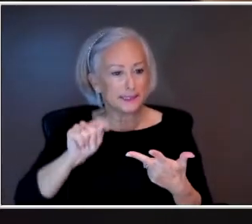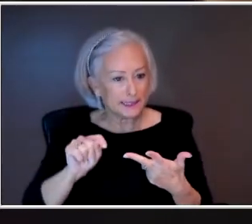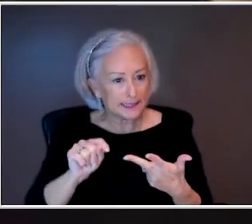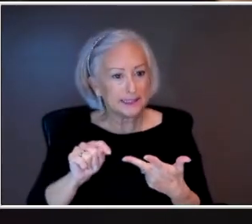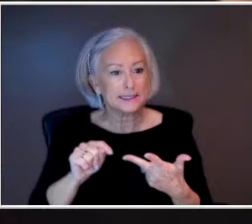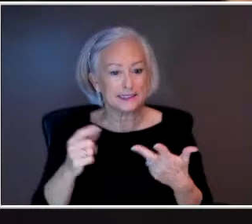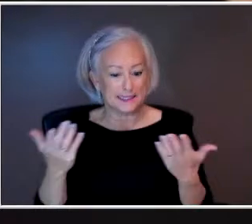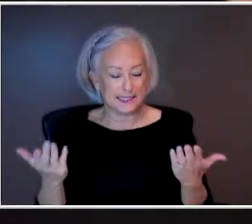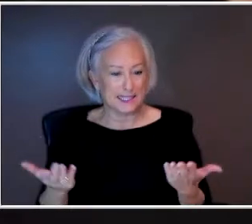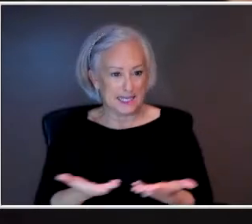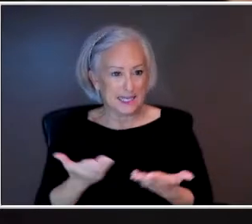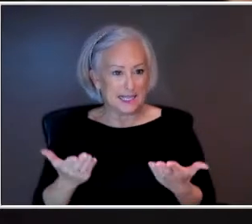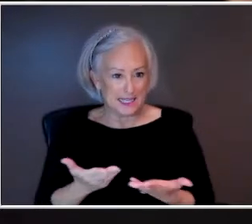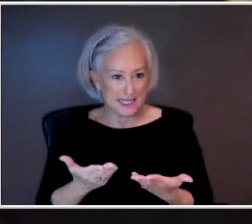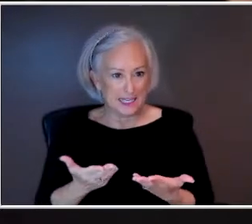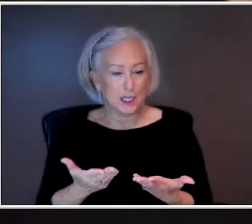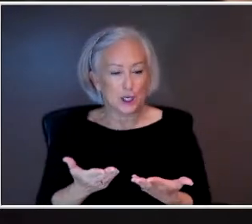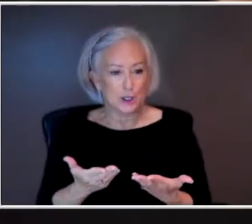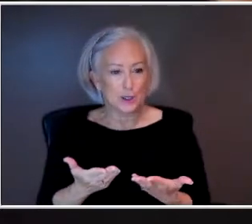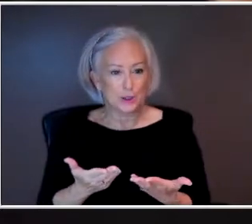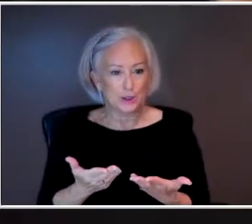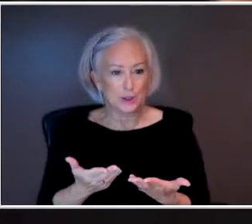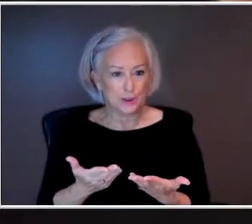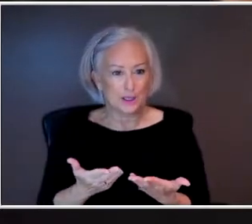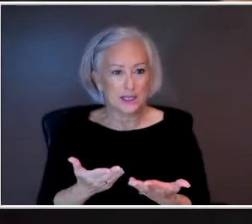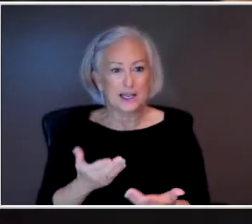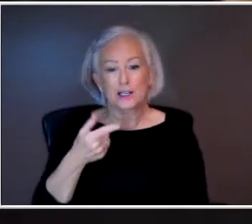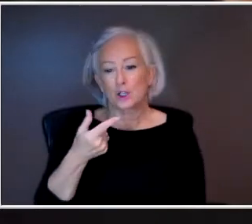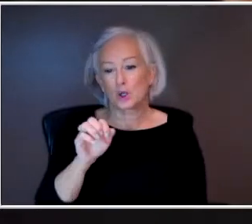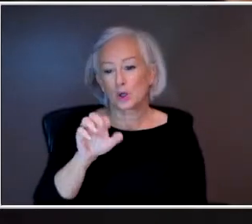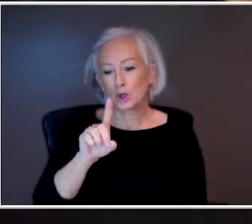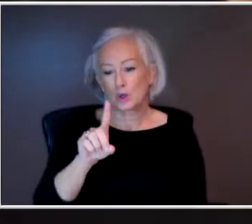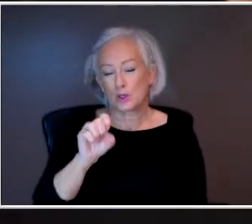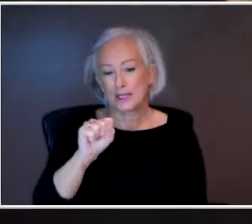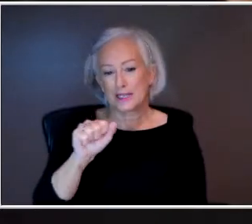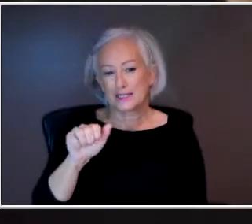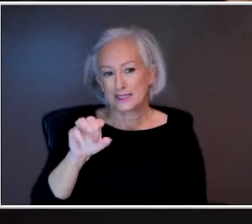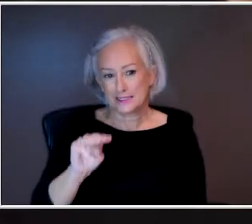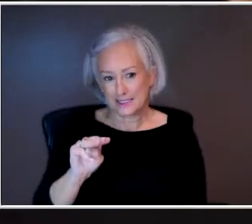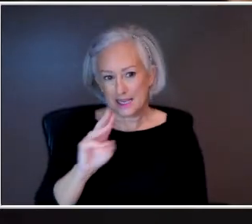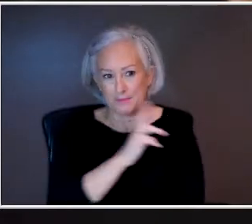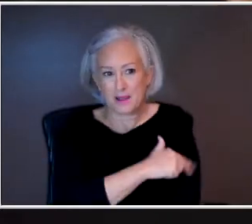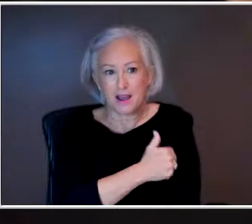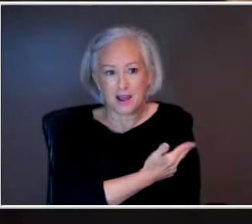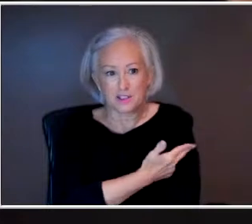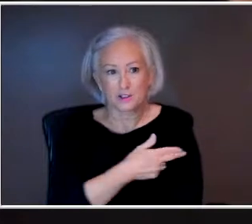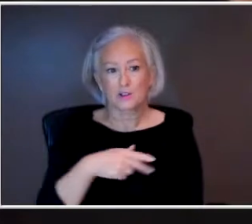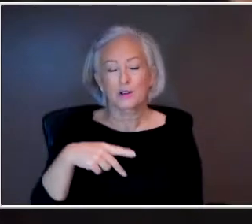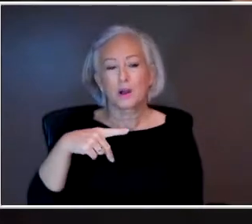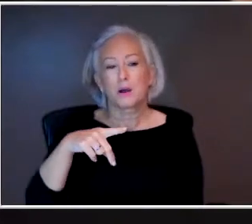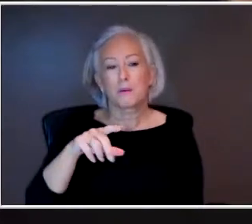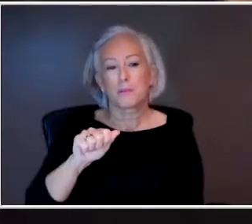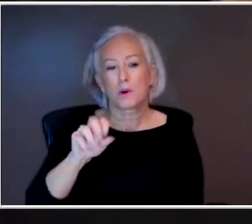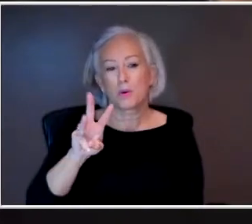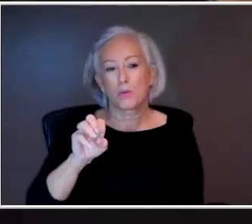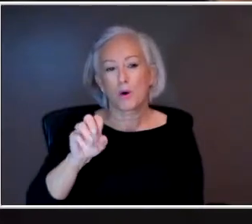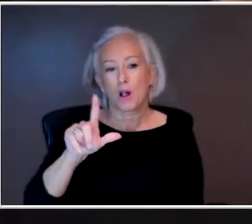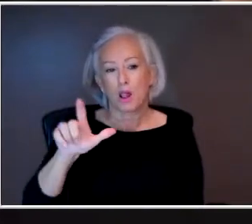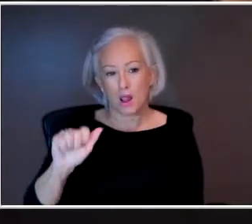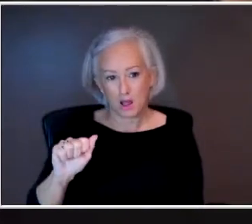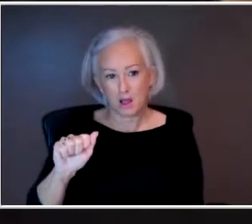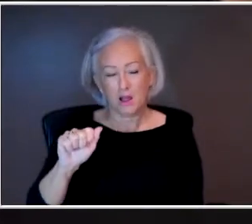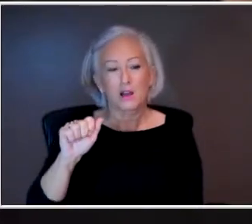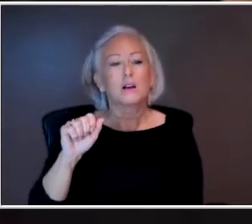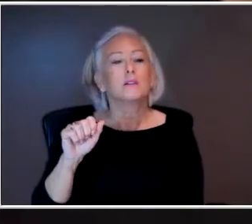here at the Good Sam Hospital here in Puyallup, and that team has been really incremental